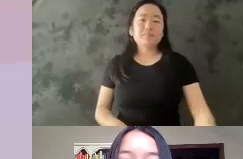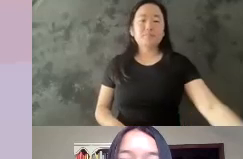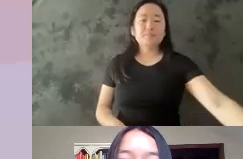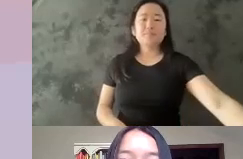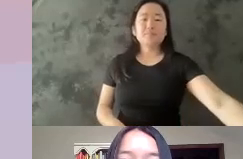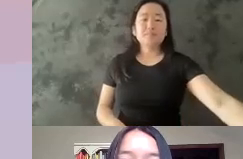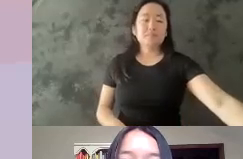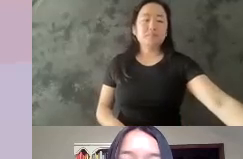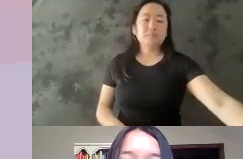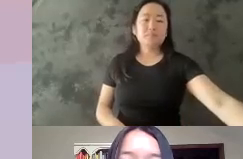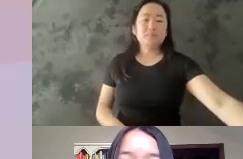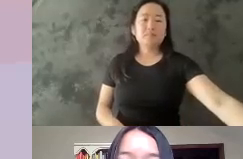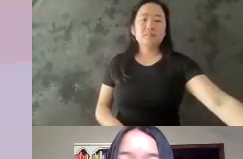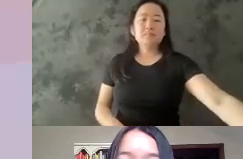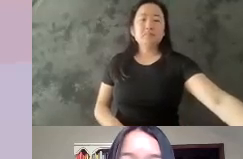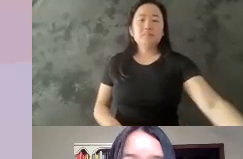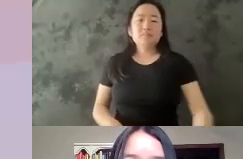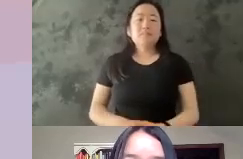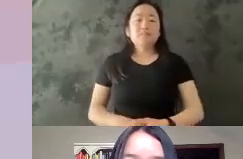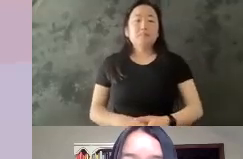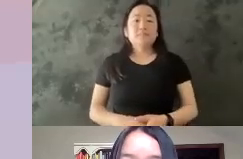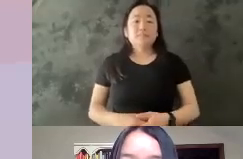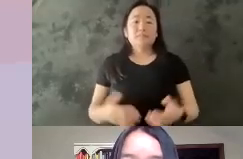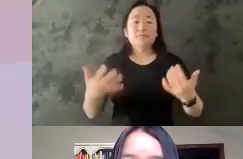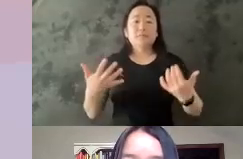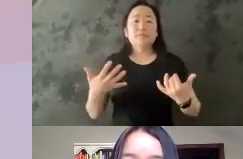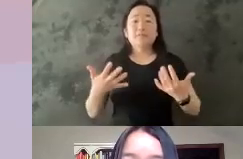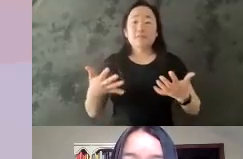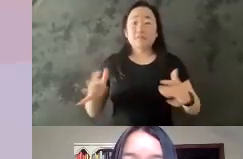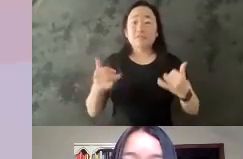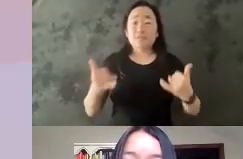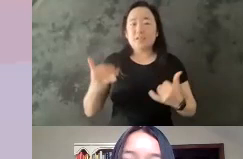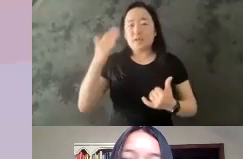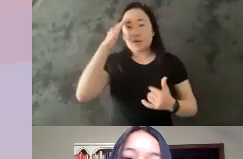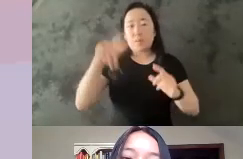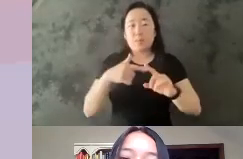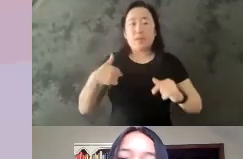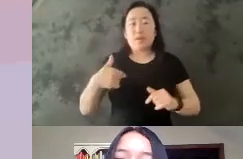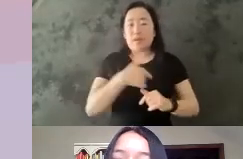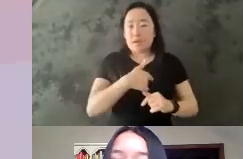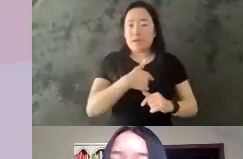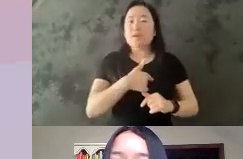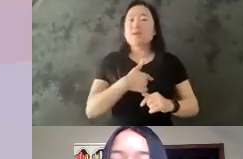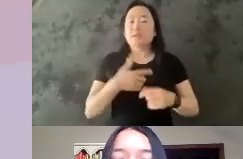So now that you know a little bit more about us, we would love to know more about you and kind of have a